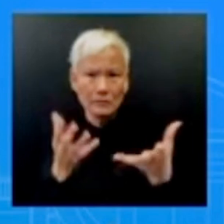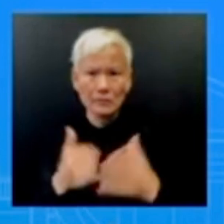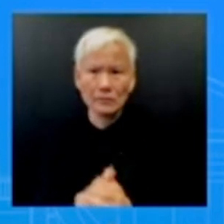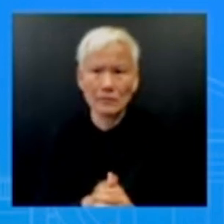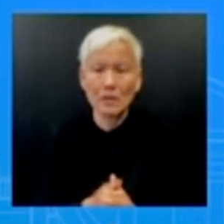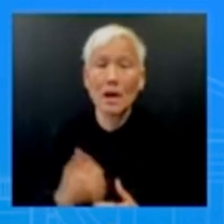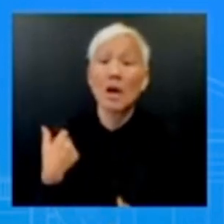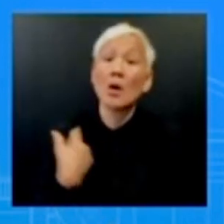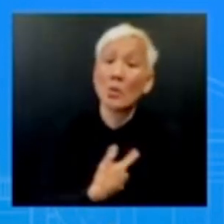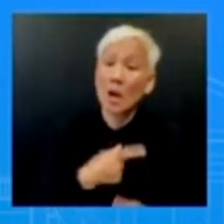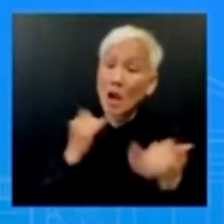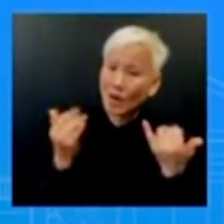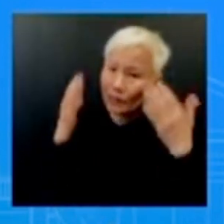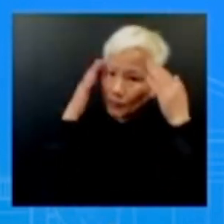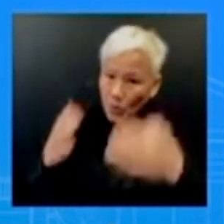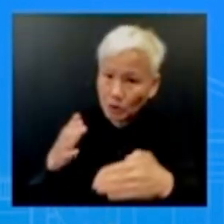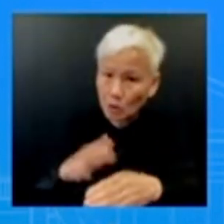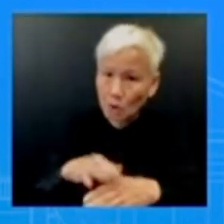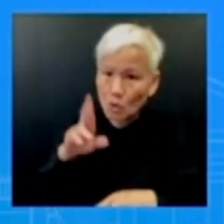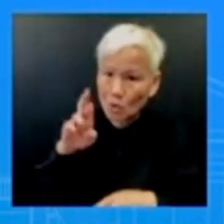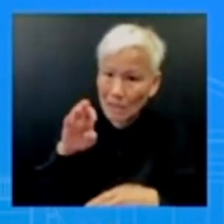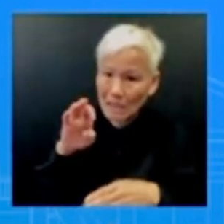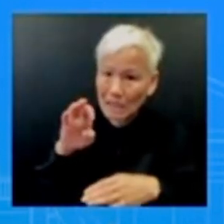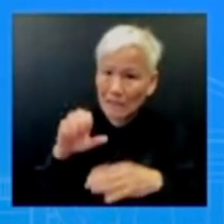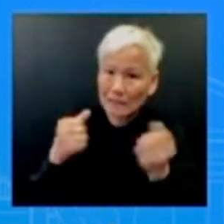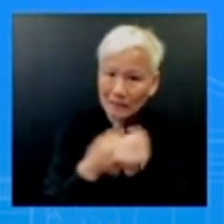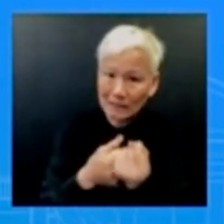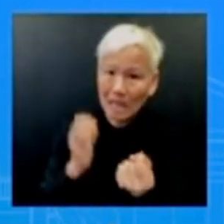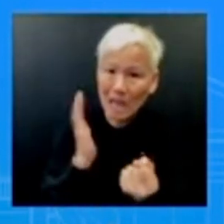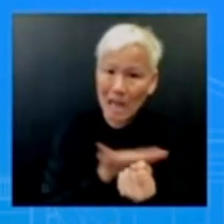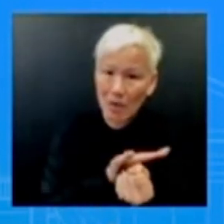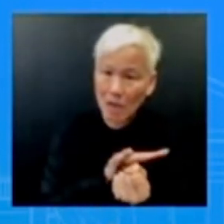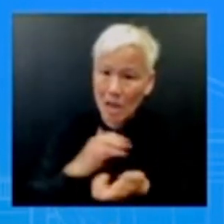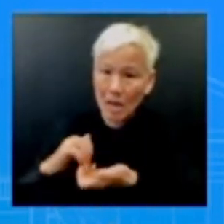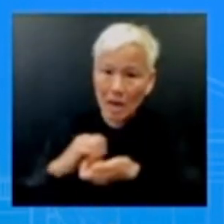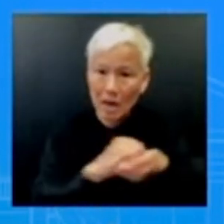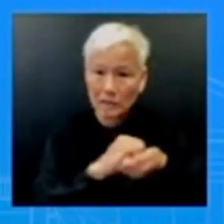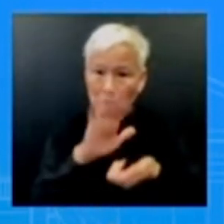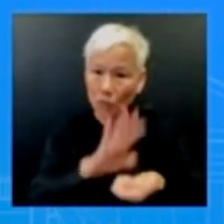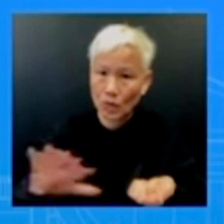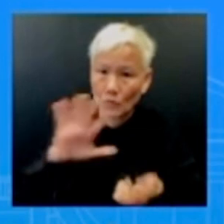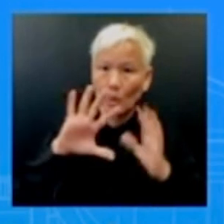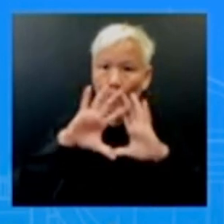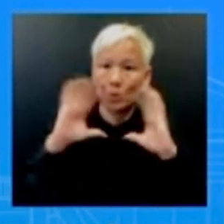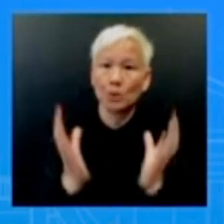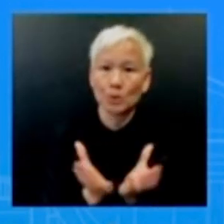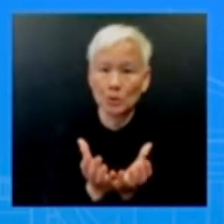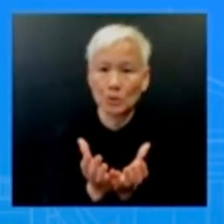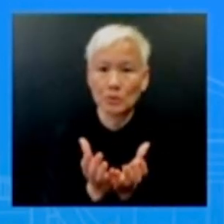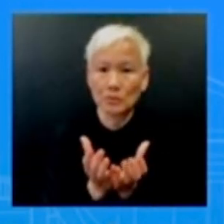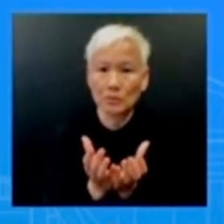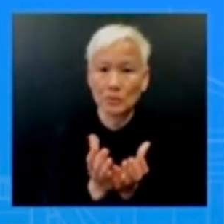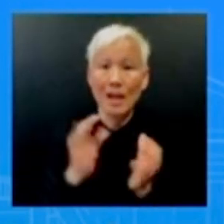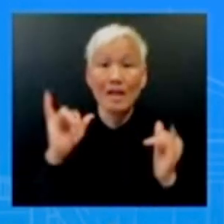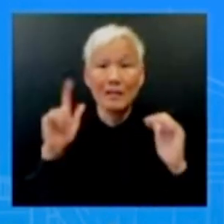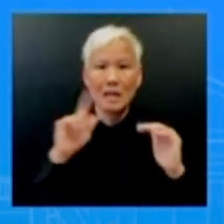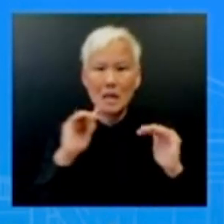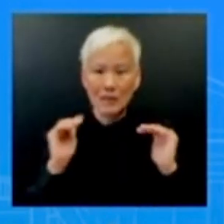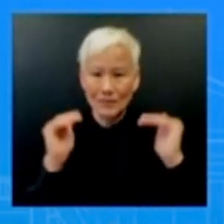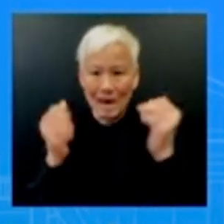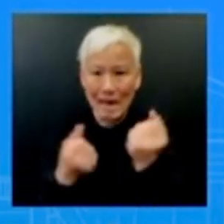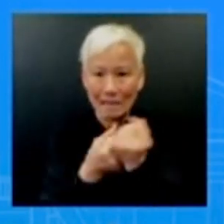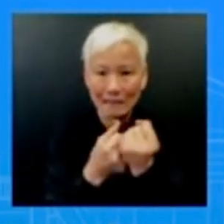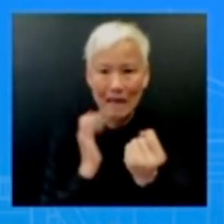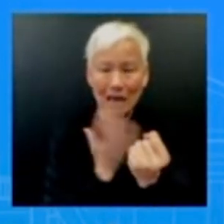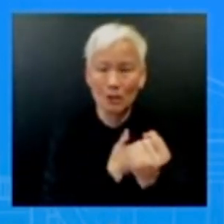revitalizing our alliances and partnerships around the world and advancing our foreign policy goals around the world, and in working